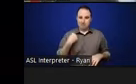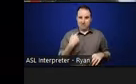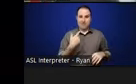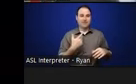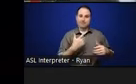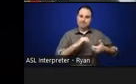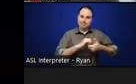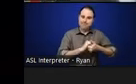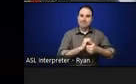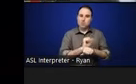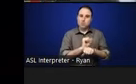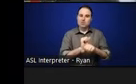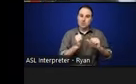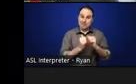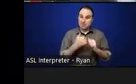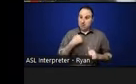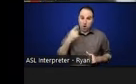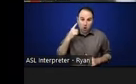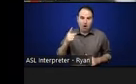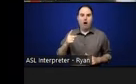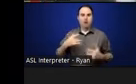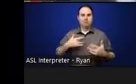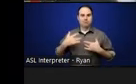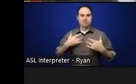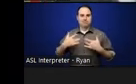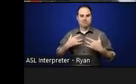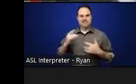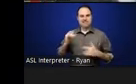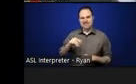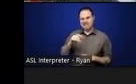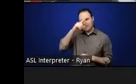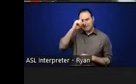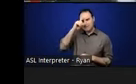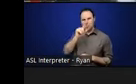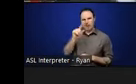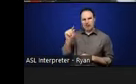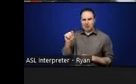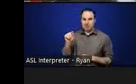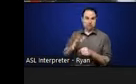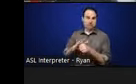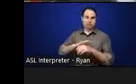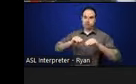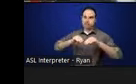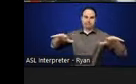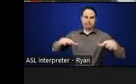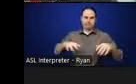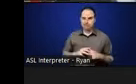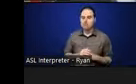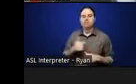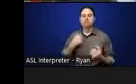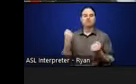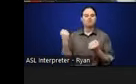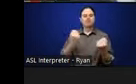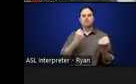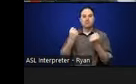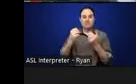we were this is, you know, late 20 or summer of 2020. deep pandemic time. And as I was driving around town, trying to